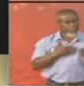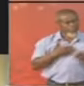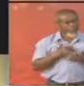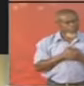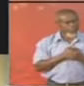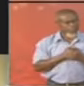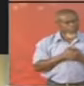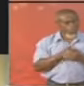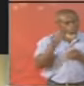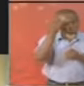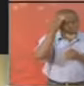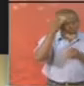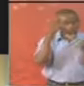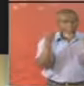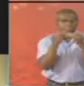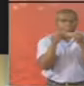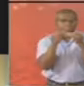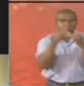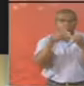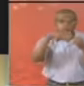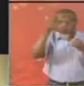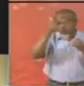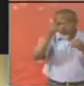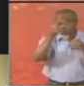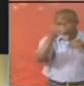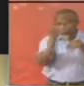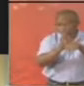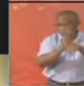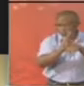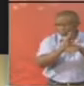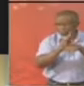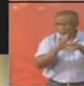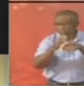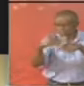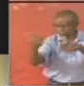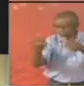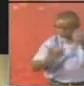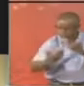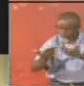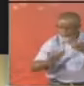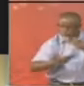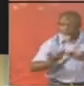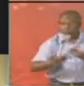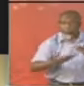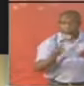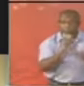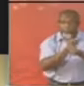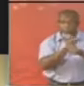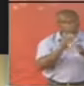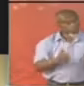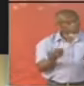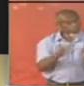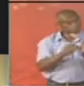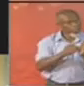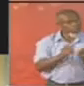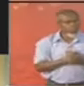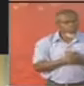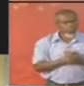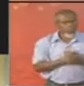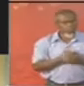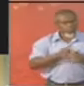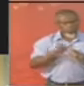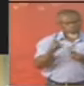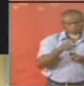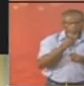most businesses, they have allowed their workers to come back out full-time. And you have been stressing the importance of